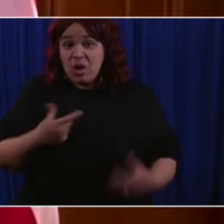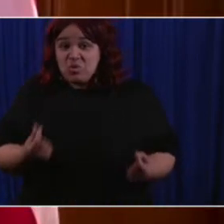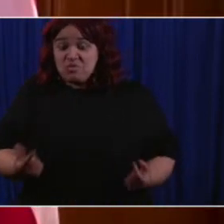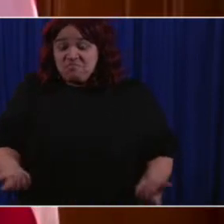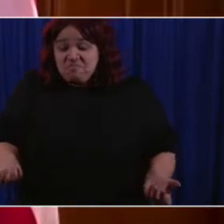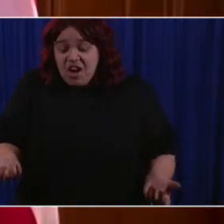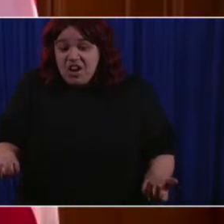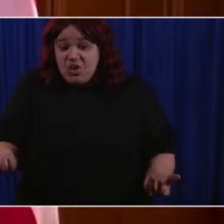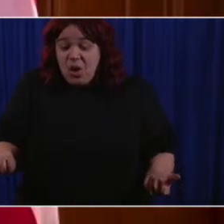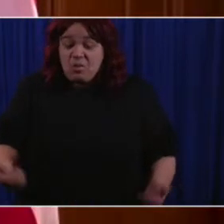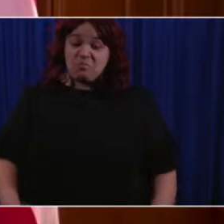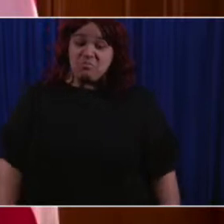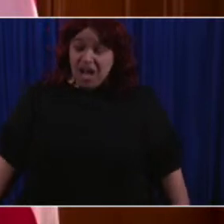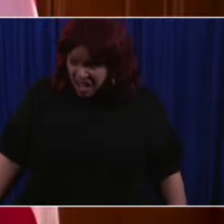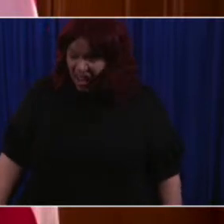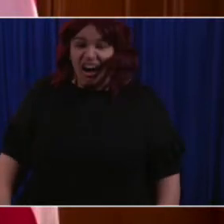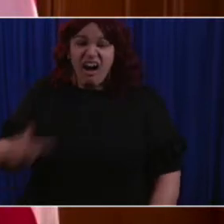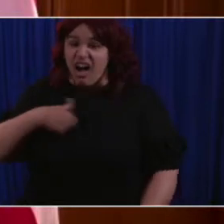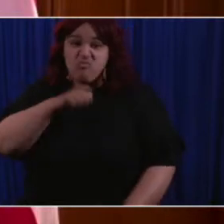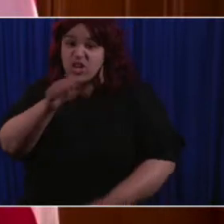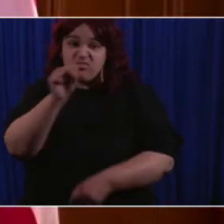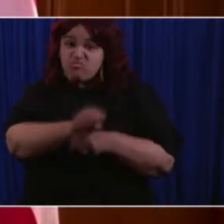in commending Randy and wish him well.